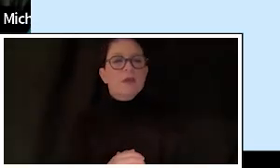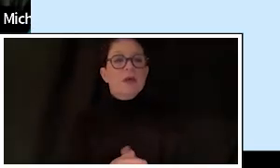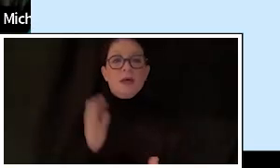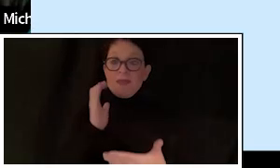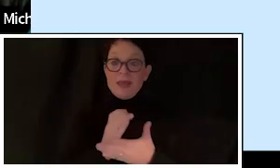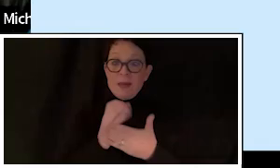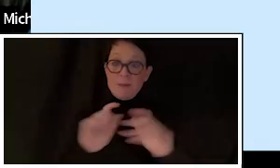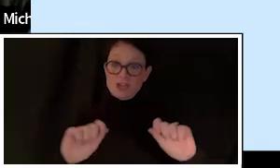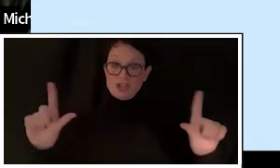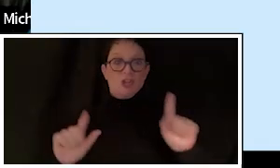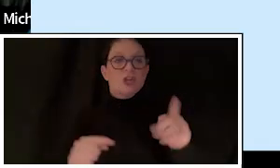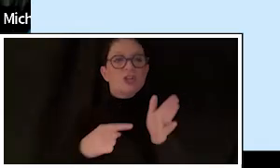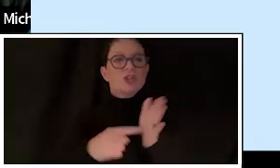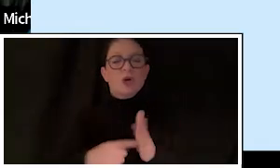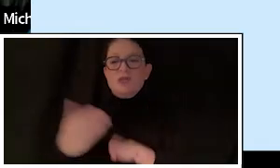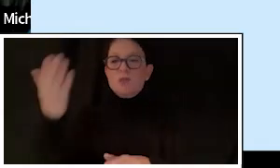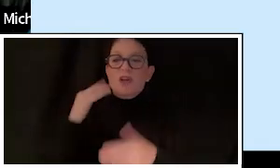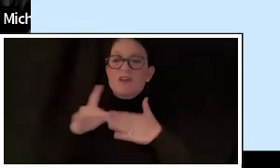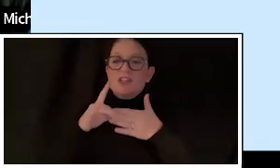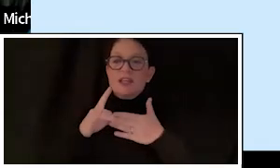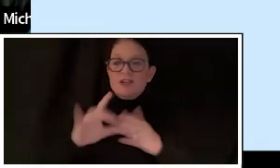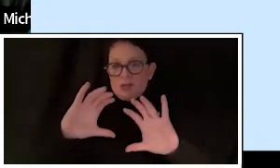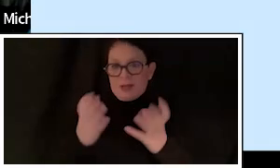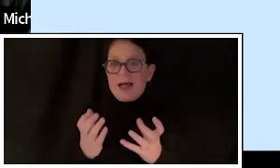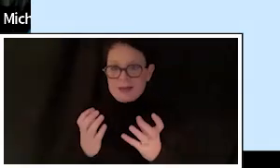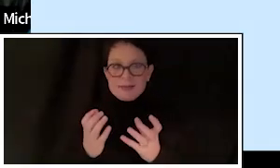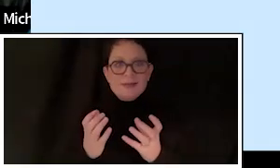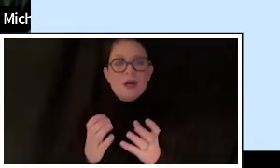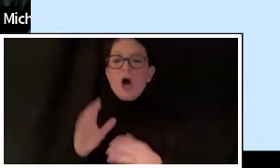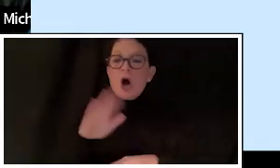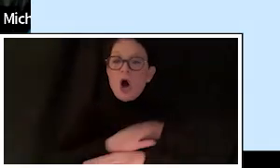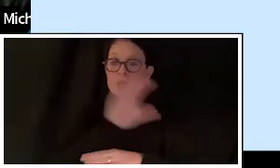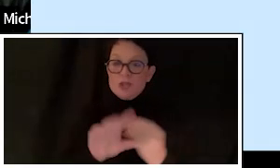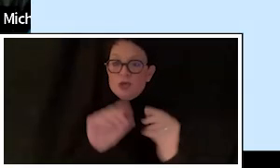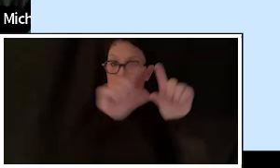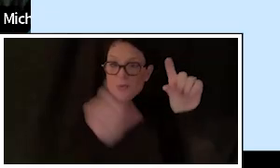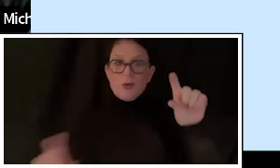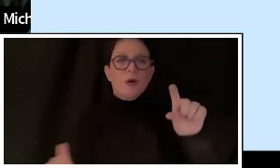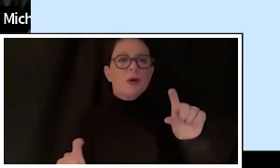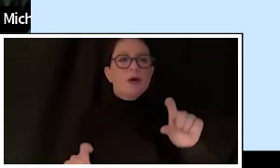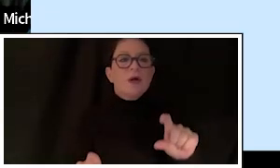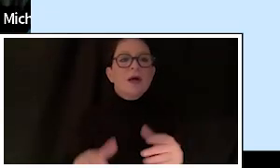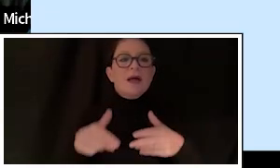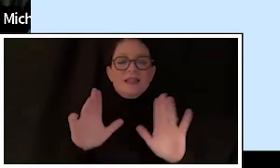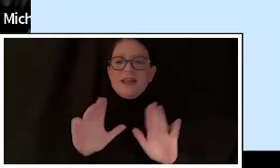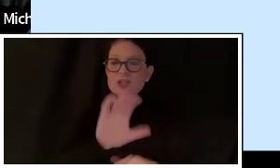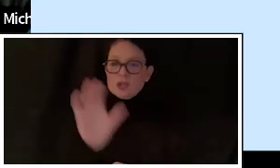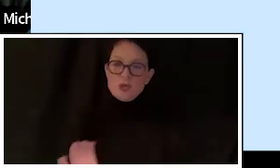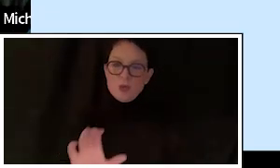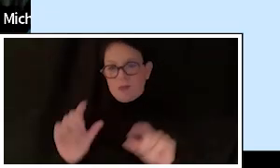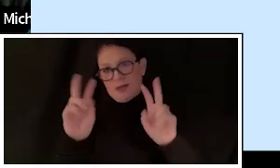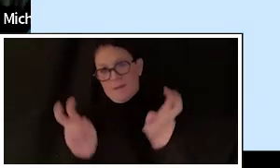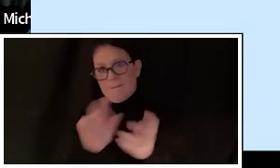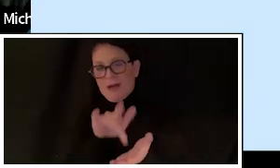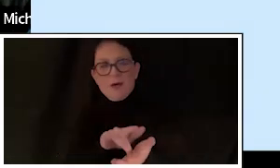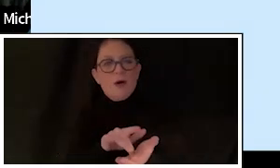this slide shows a previous Leadership Series class meeting on Zoom with the words, "Let's Zoom." Most